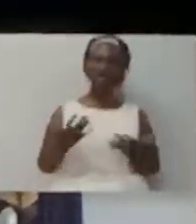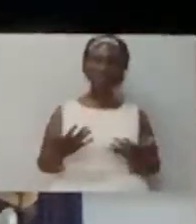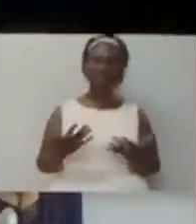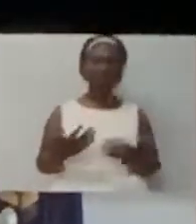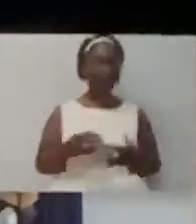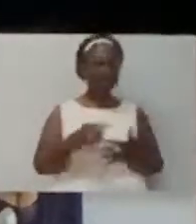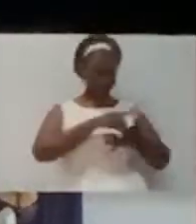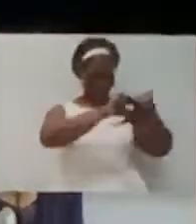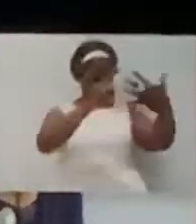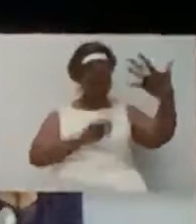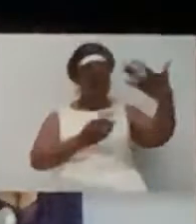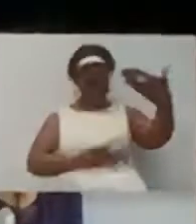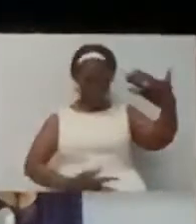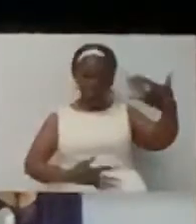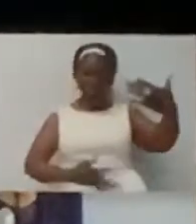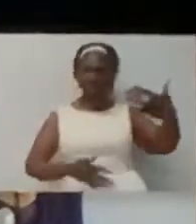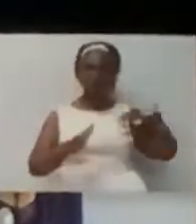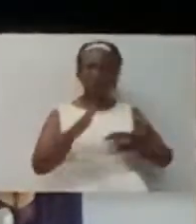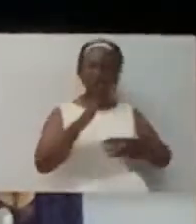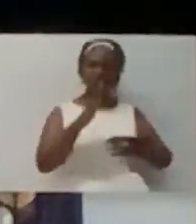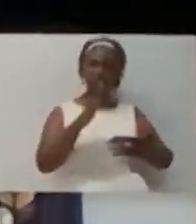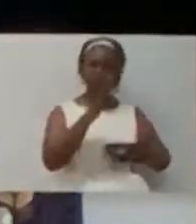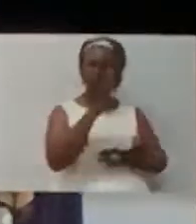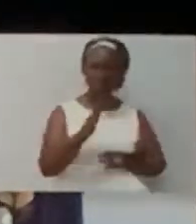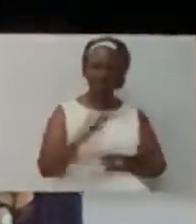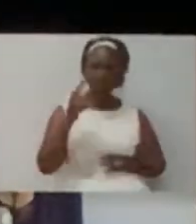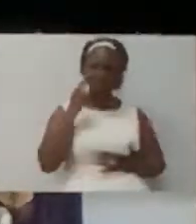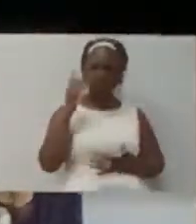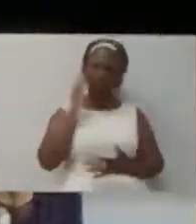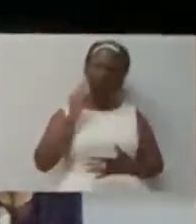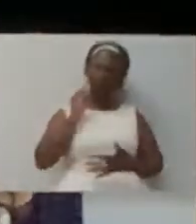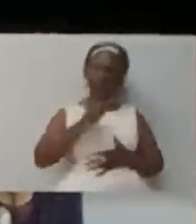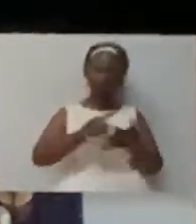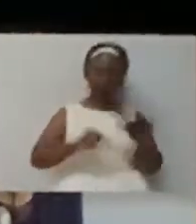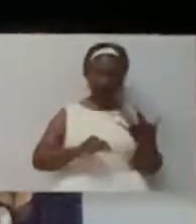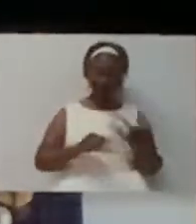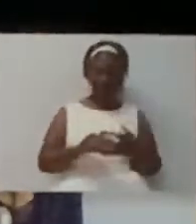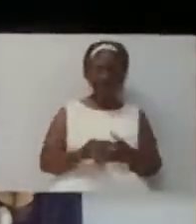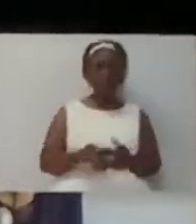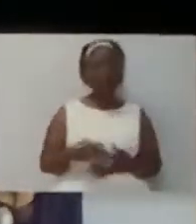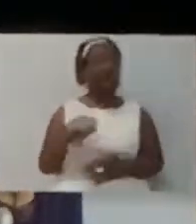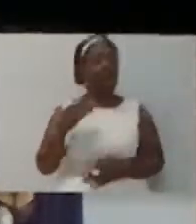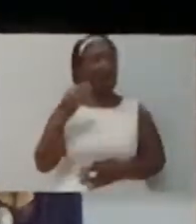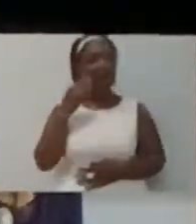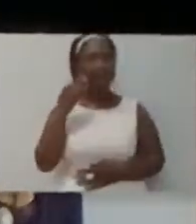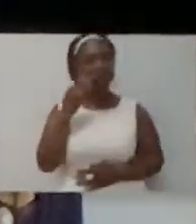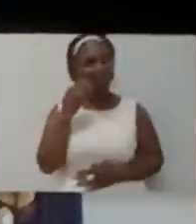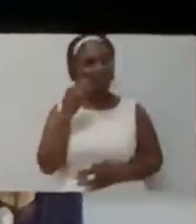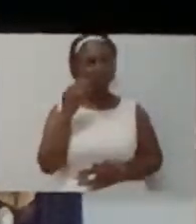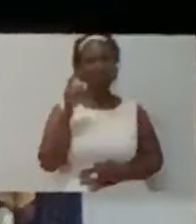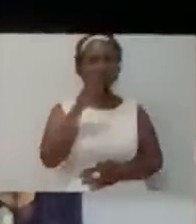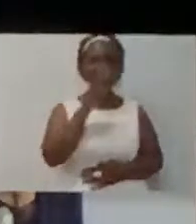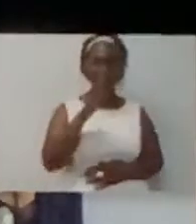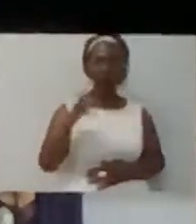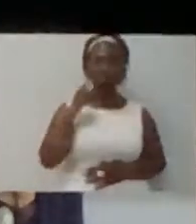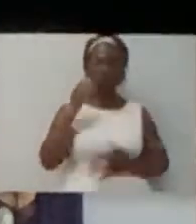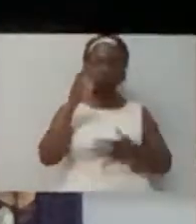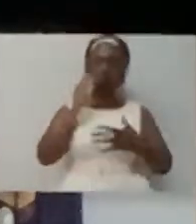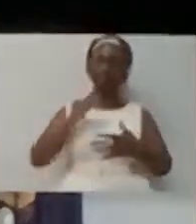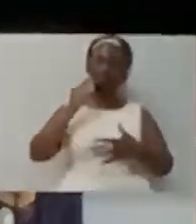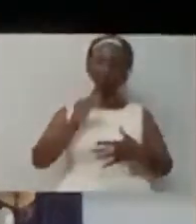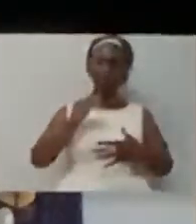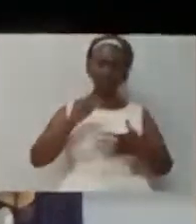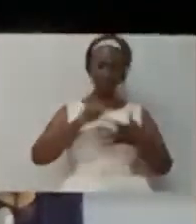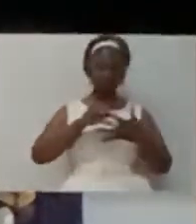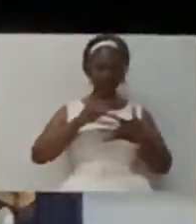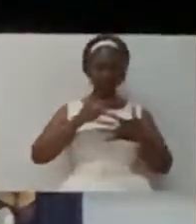go through all of these events I just mentioned to get here. No, this is not how you have ever envisioned it, but I'm